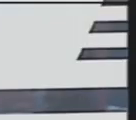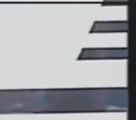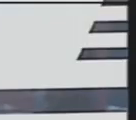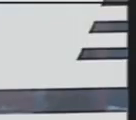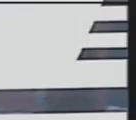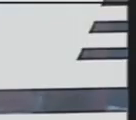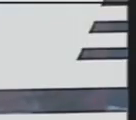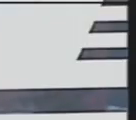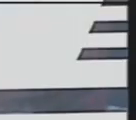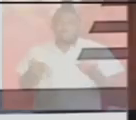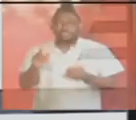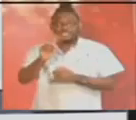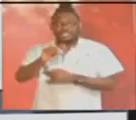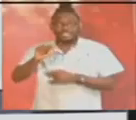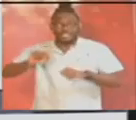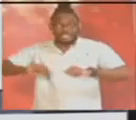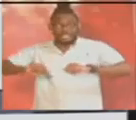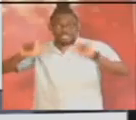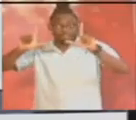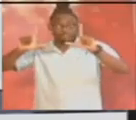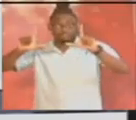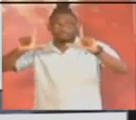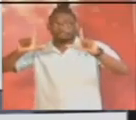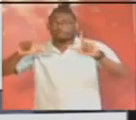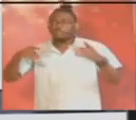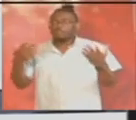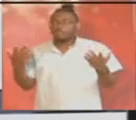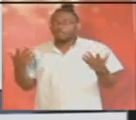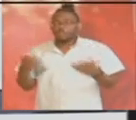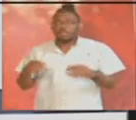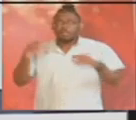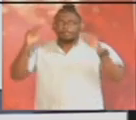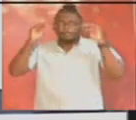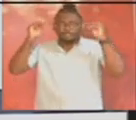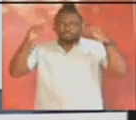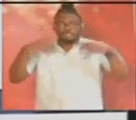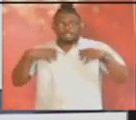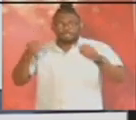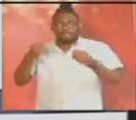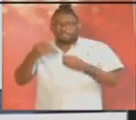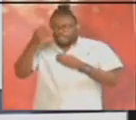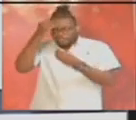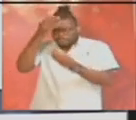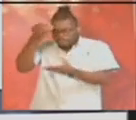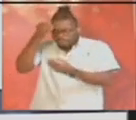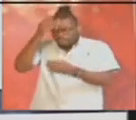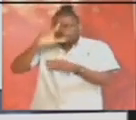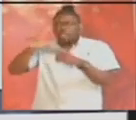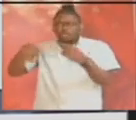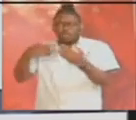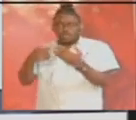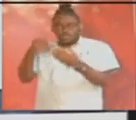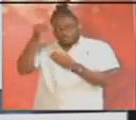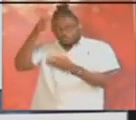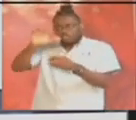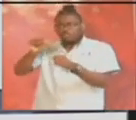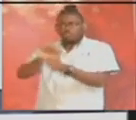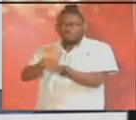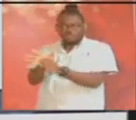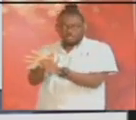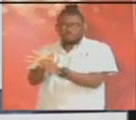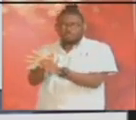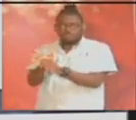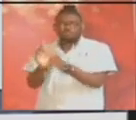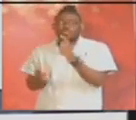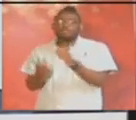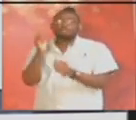This is TTT Live. I'm Mahalia Joseph Wharton. The Ministry of Health is giving an update on the status of COVID-19 in Trinidad and Tobago.